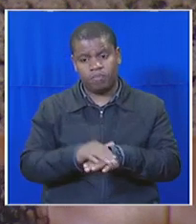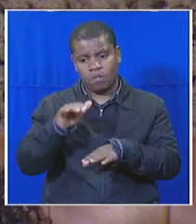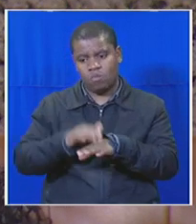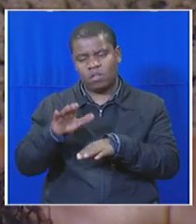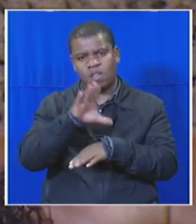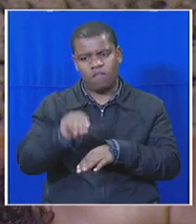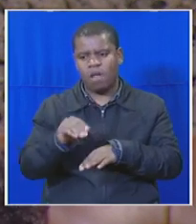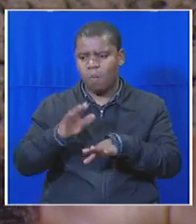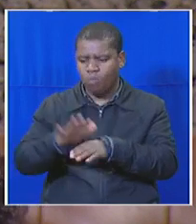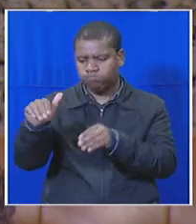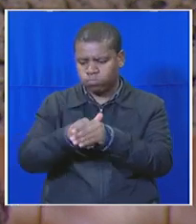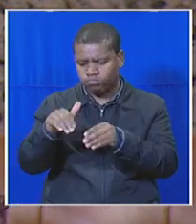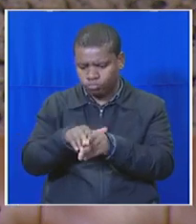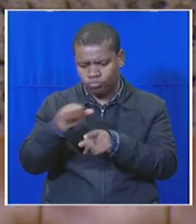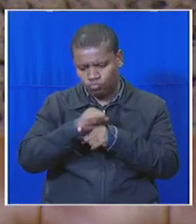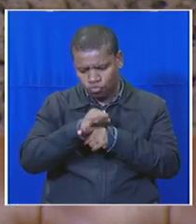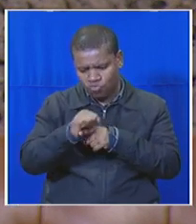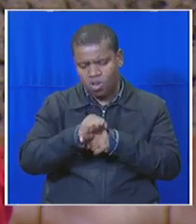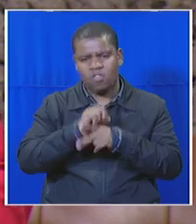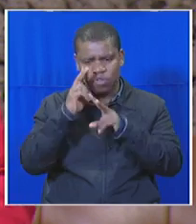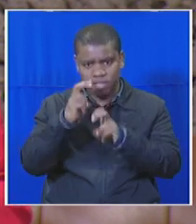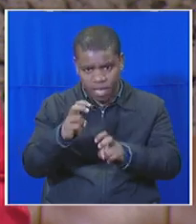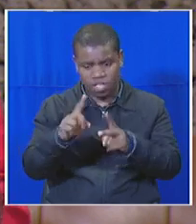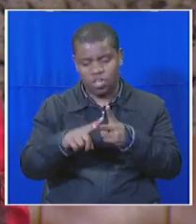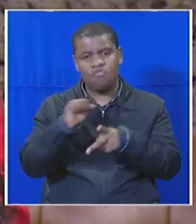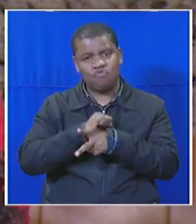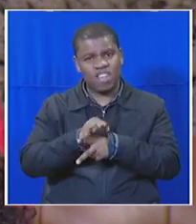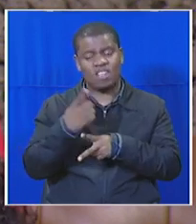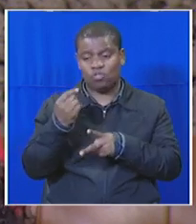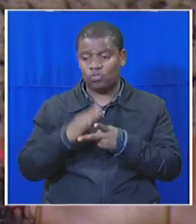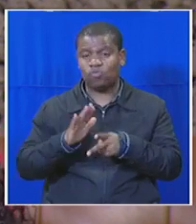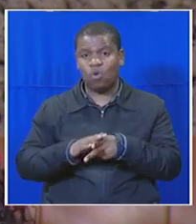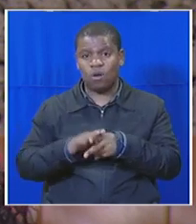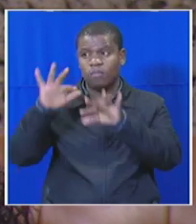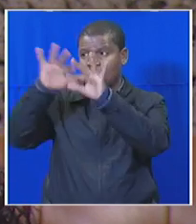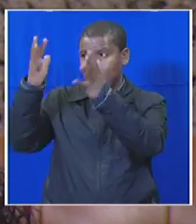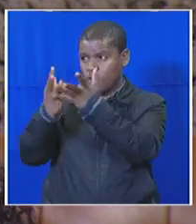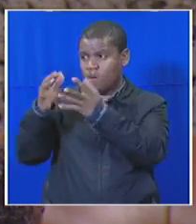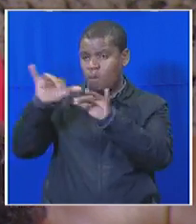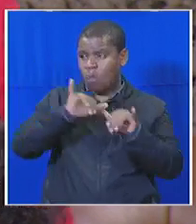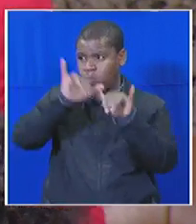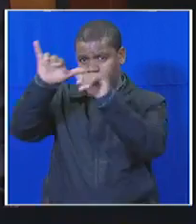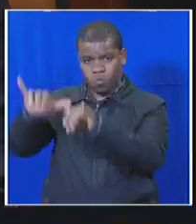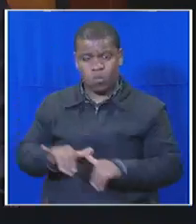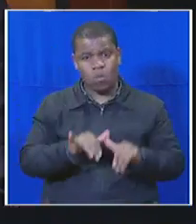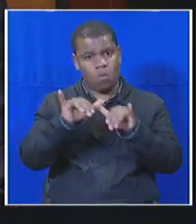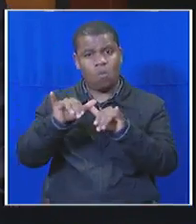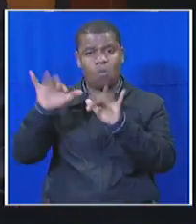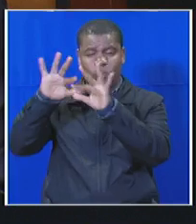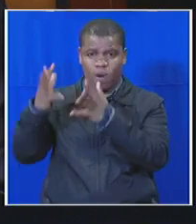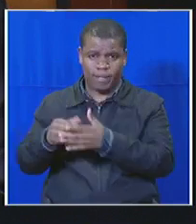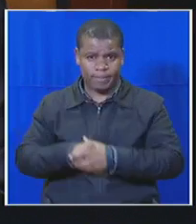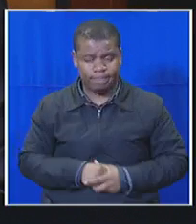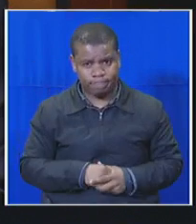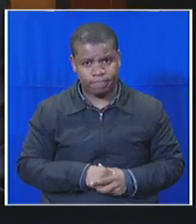and innovation as means to improve the country's global competitiveness. I so move. Thank you, Honourable